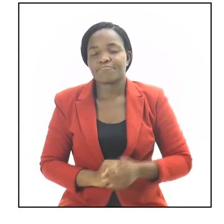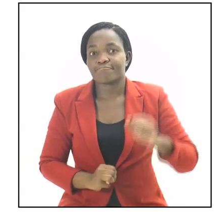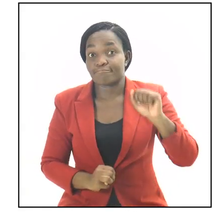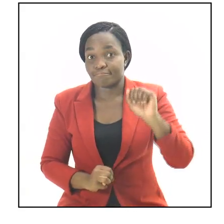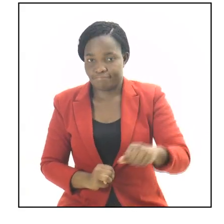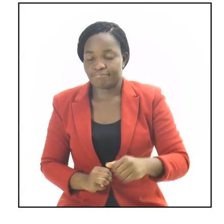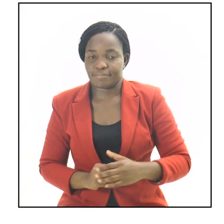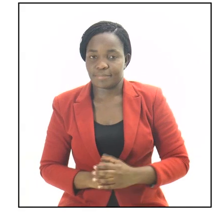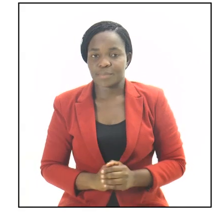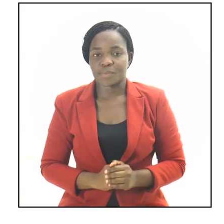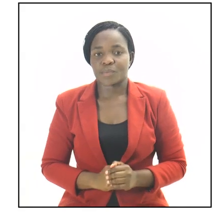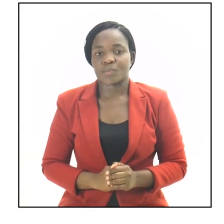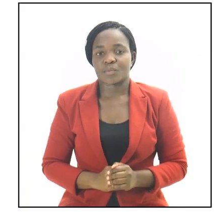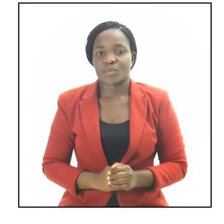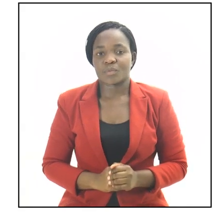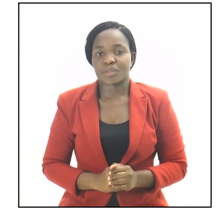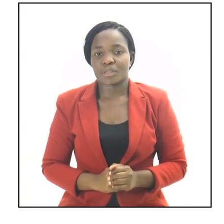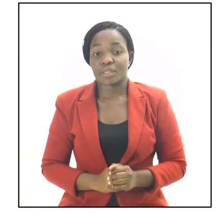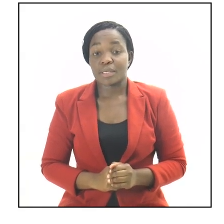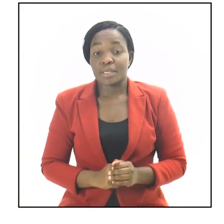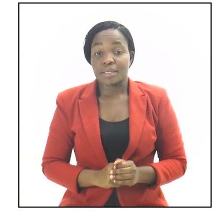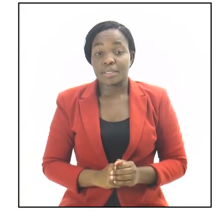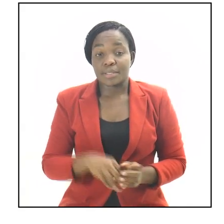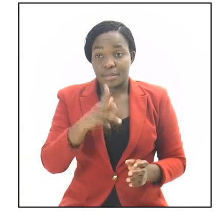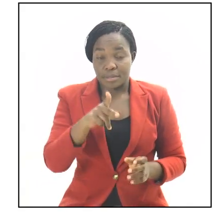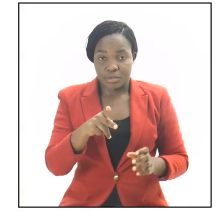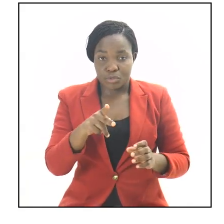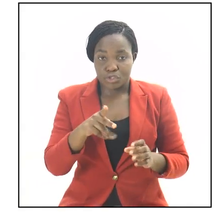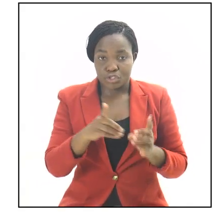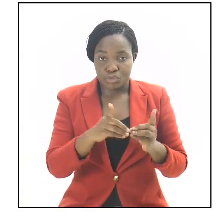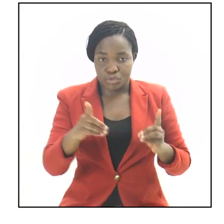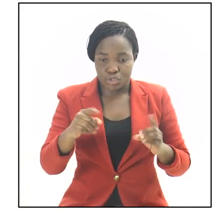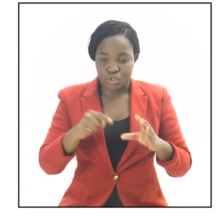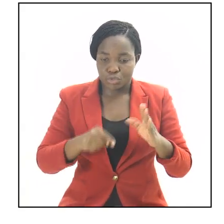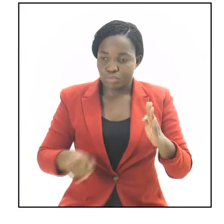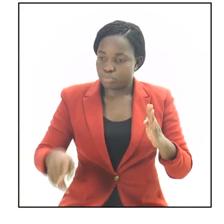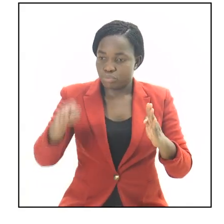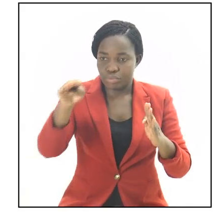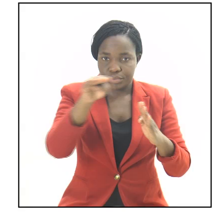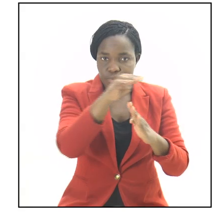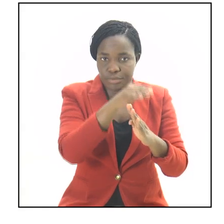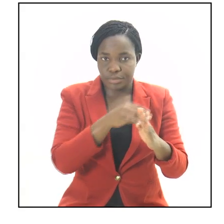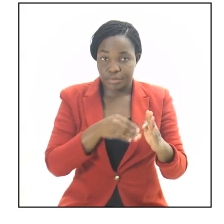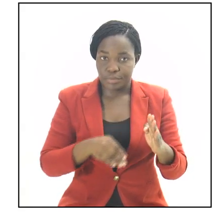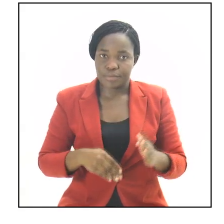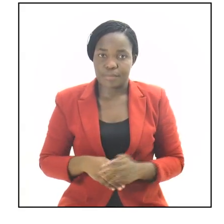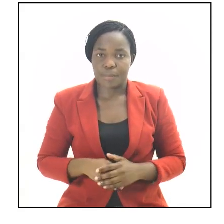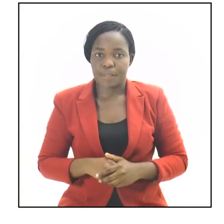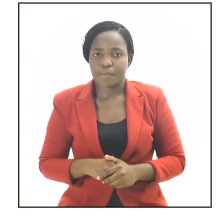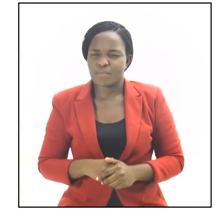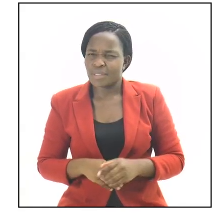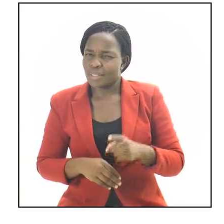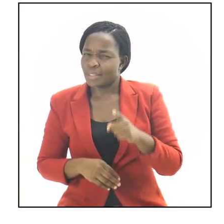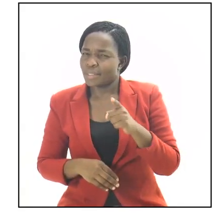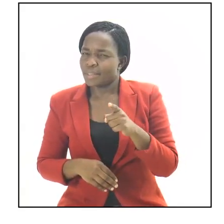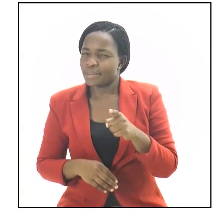Yes, perimeter is the distance around the figure. If we look at this parallelogram that we